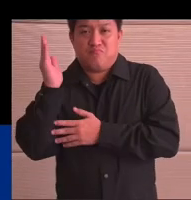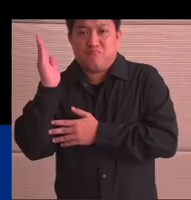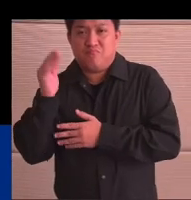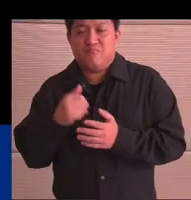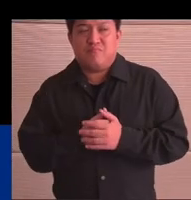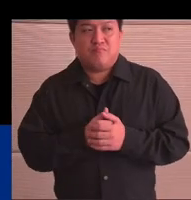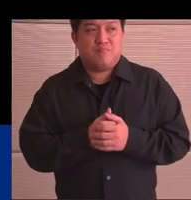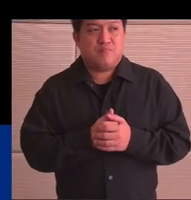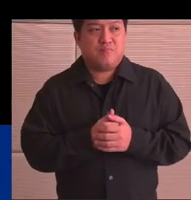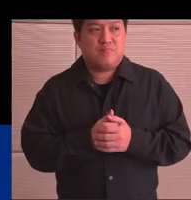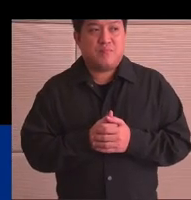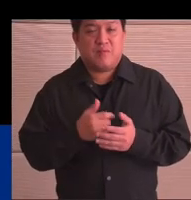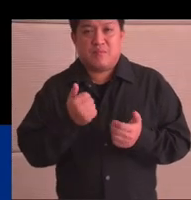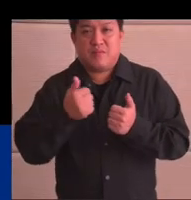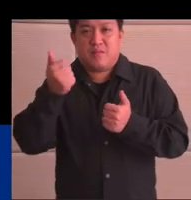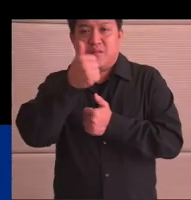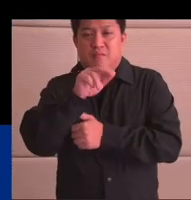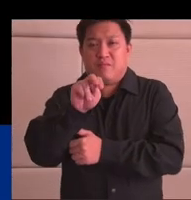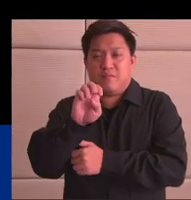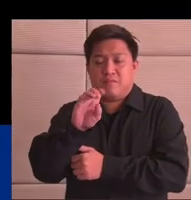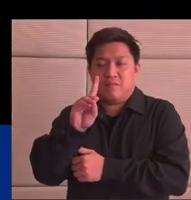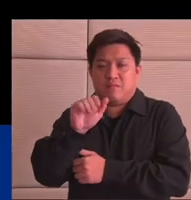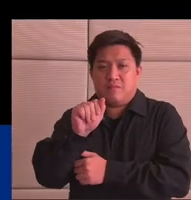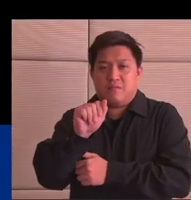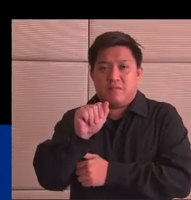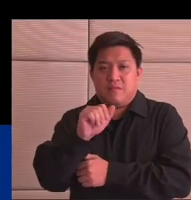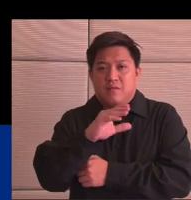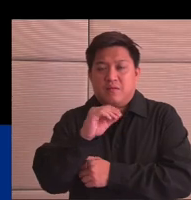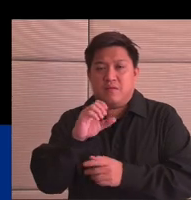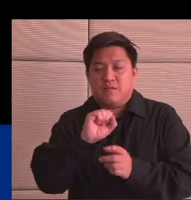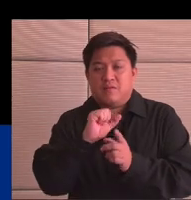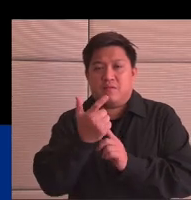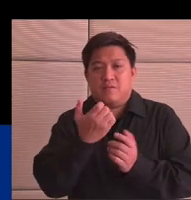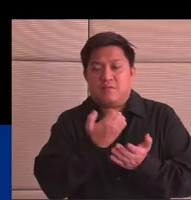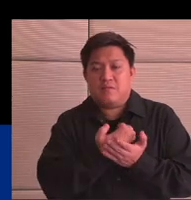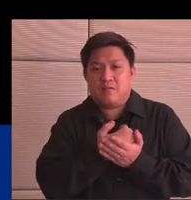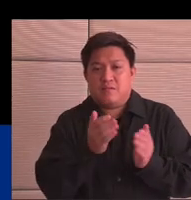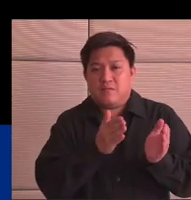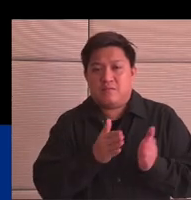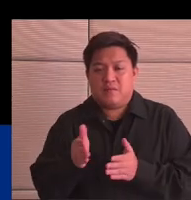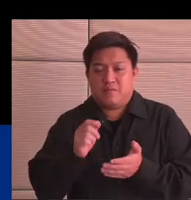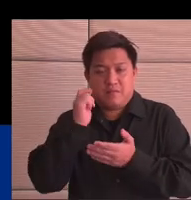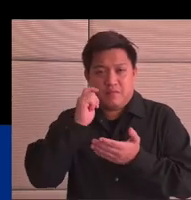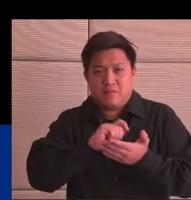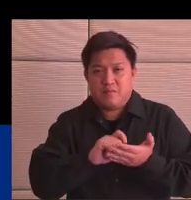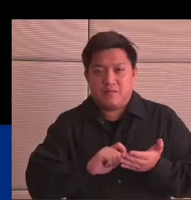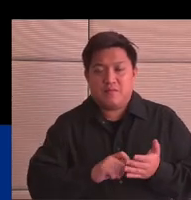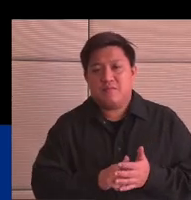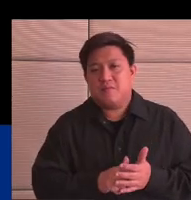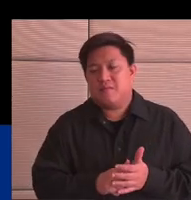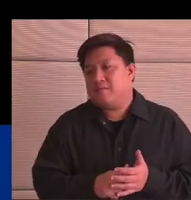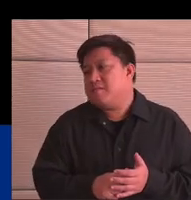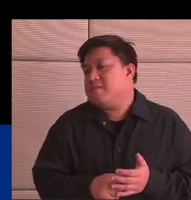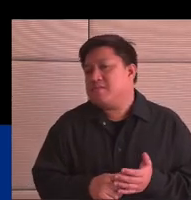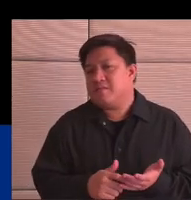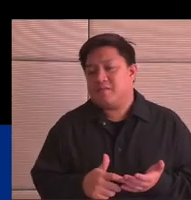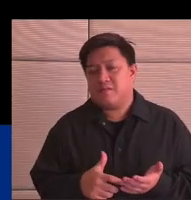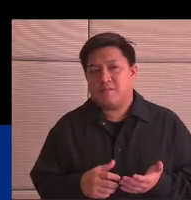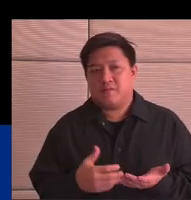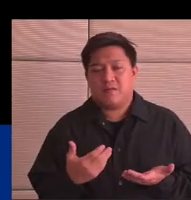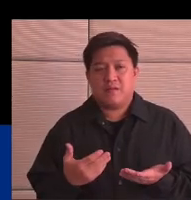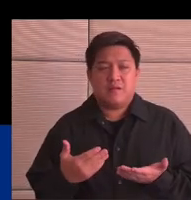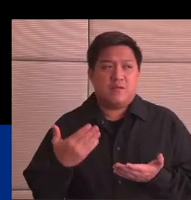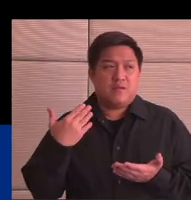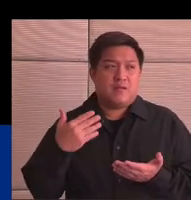now as head of the NEDA and therefore the socioeconomic planning secretary. But I call that prehistoric